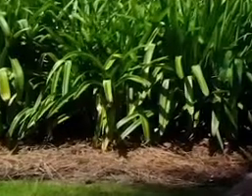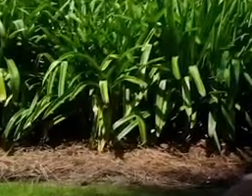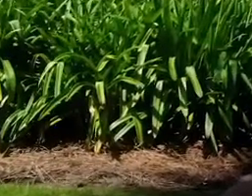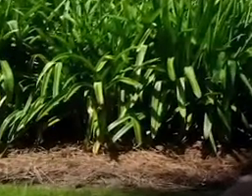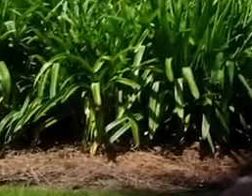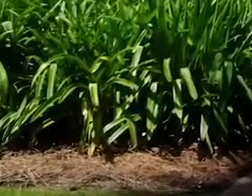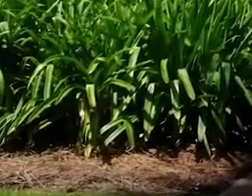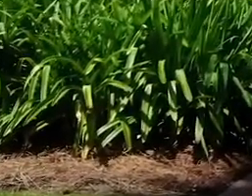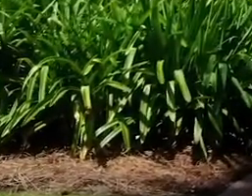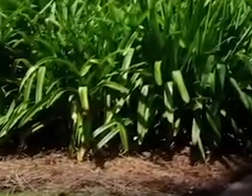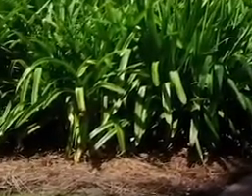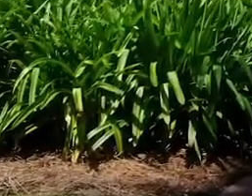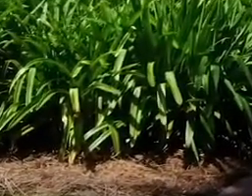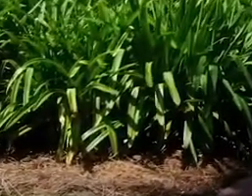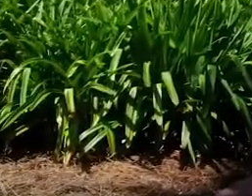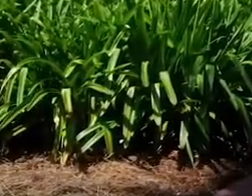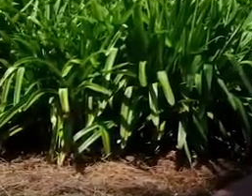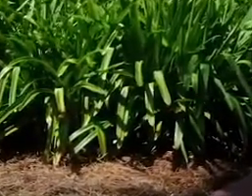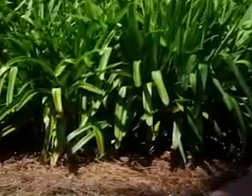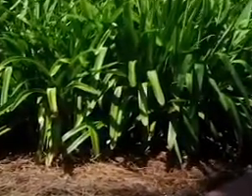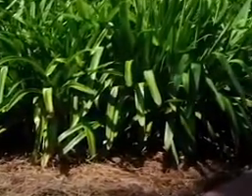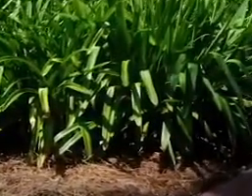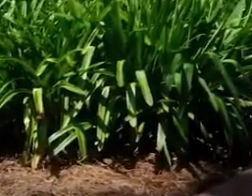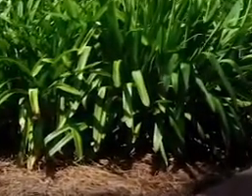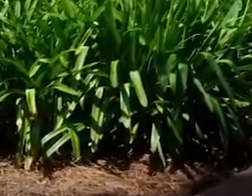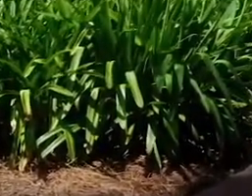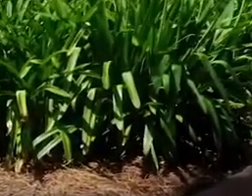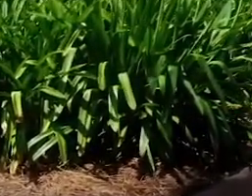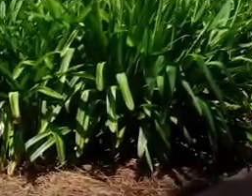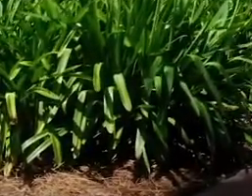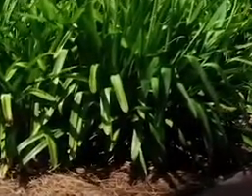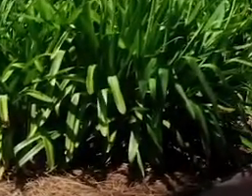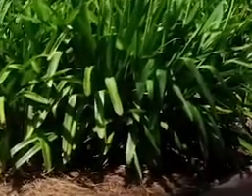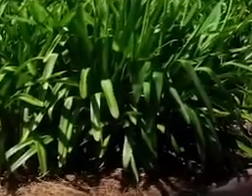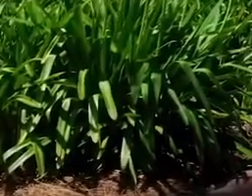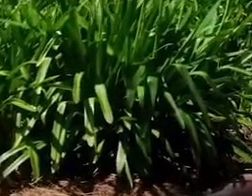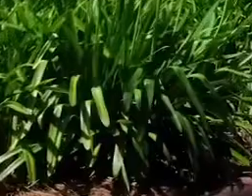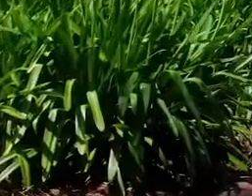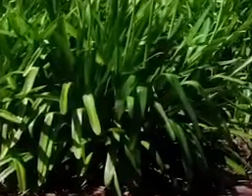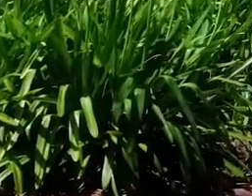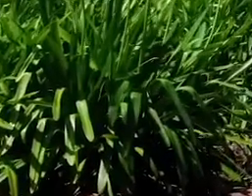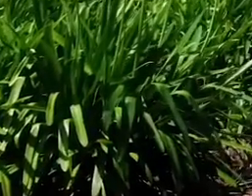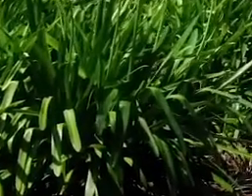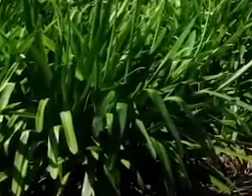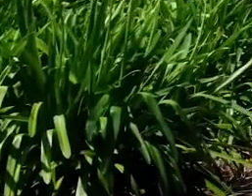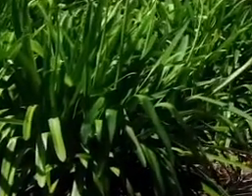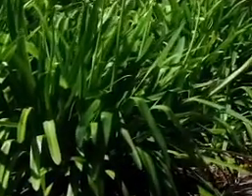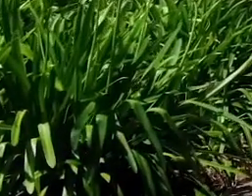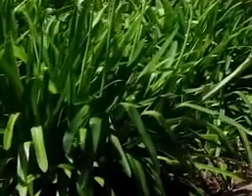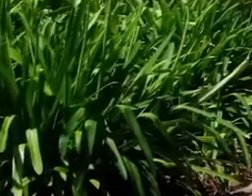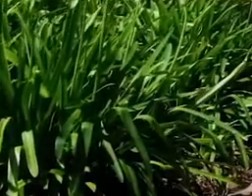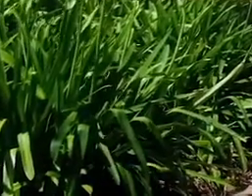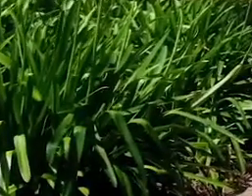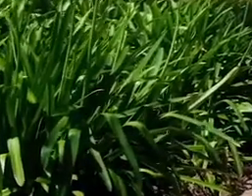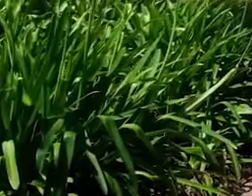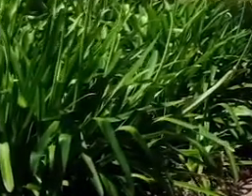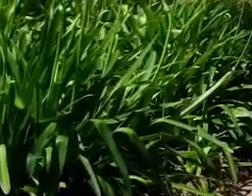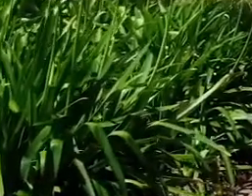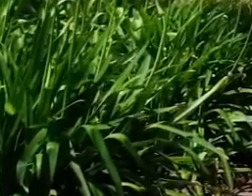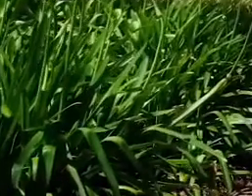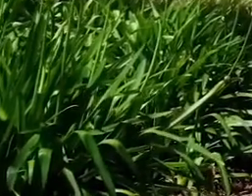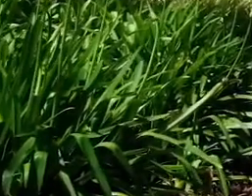view, stands our noble alma mater, basking 'neath